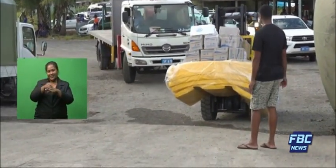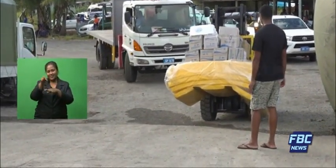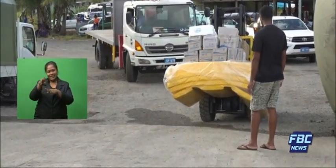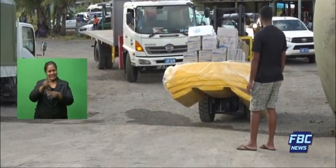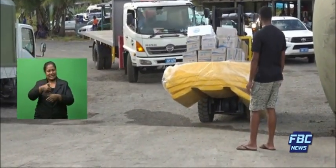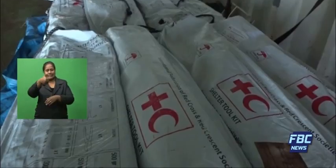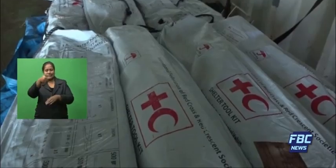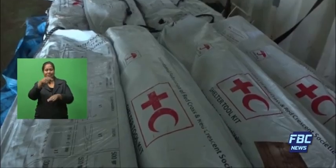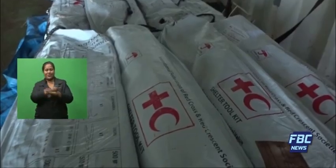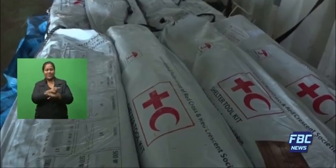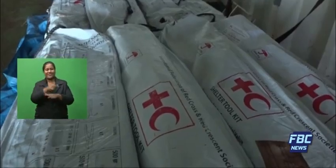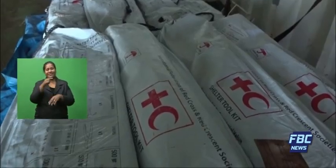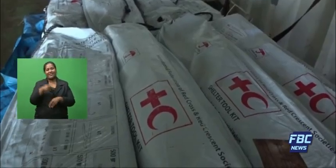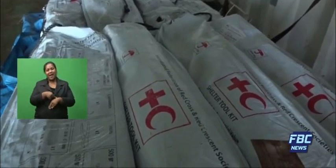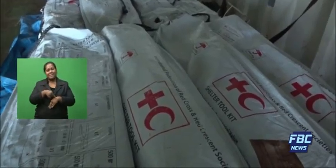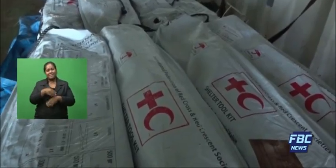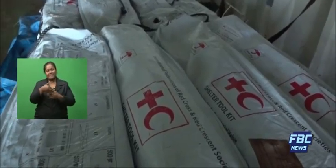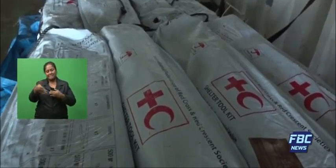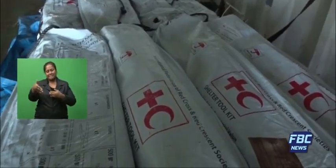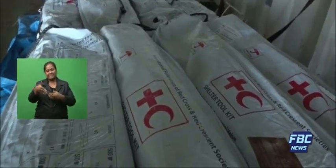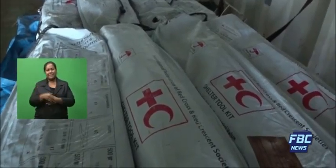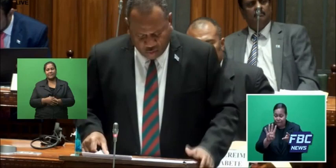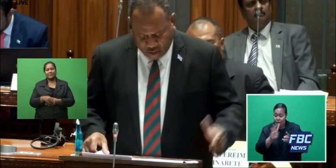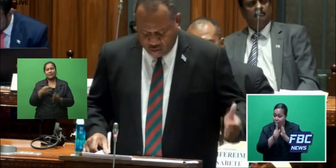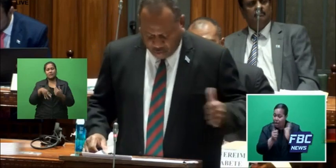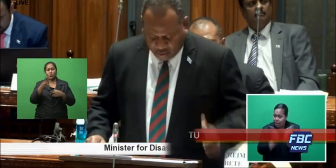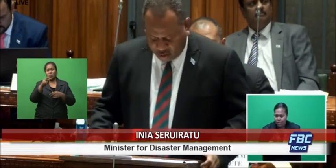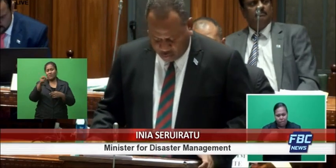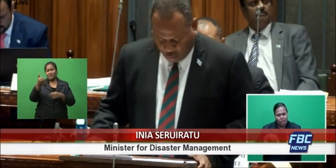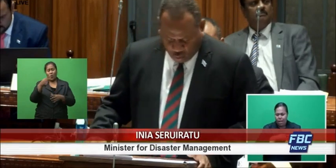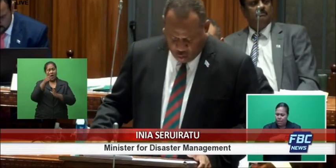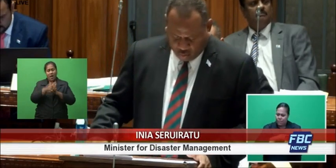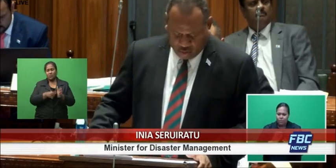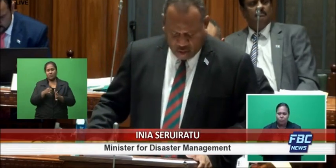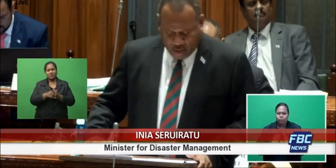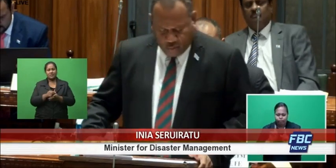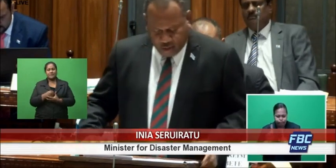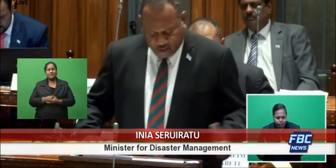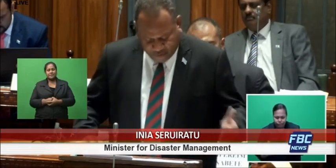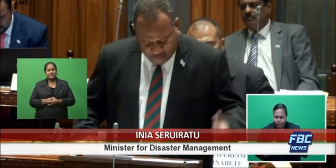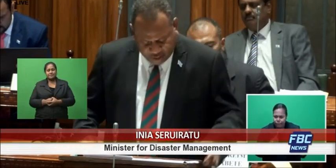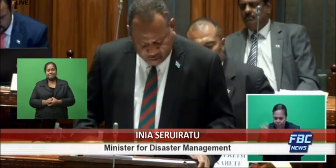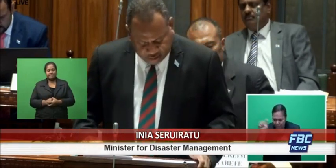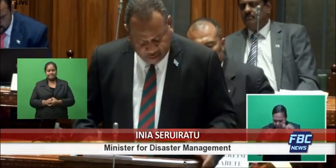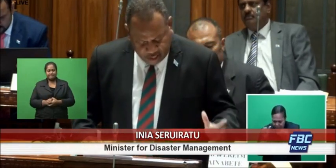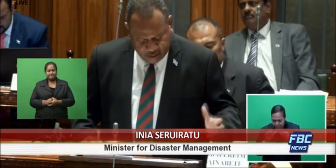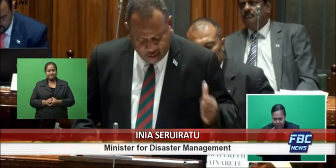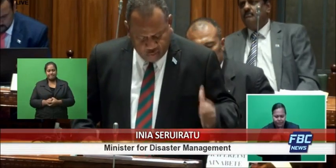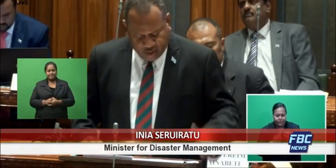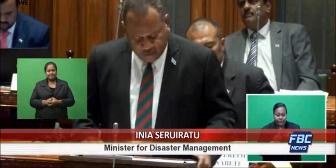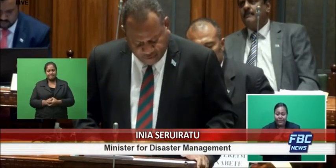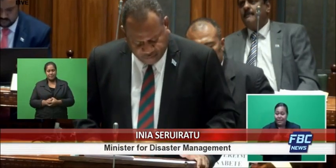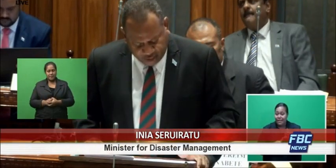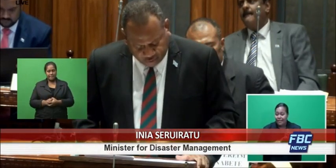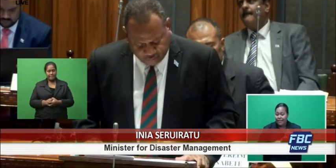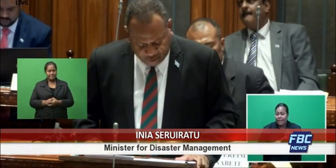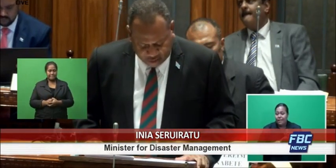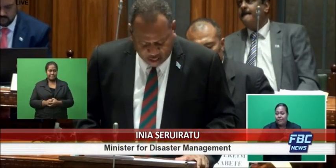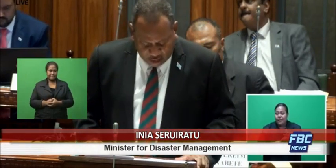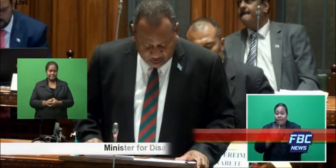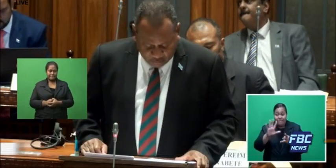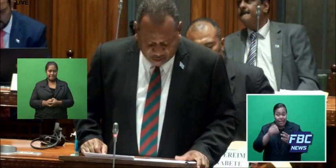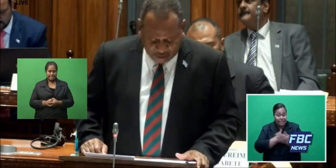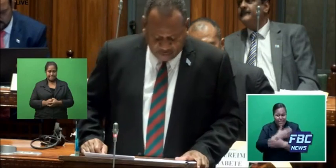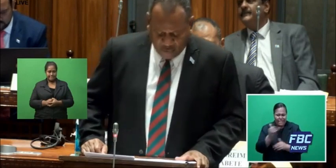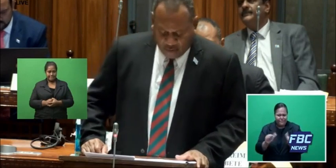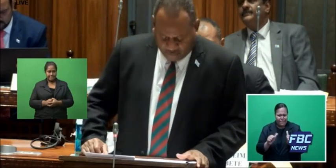6 weeks. Within 24 hours, we were on the ground with our surveillance protocols. Within 5 days, 3. Within 5 days of TC